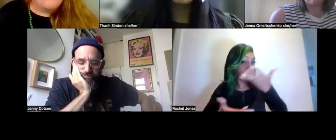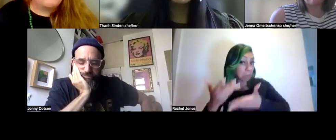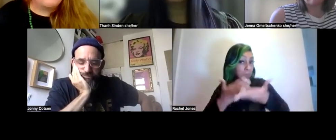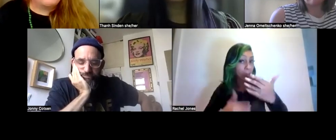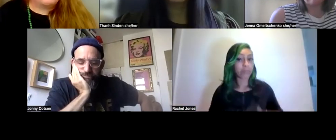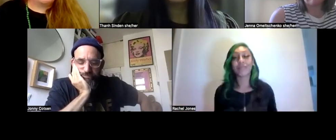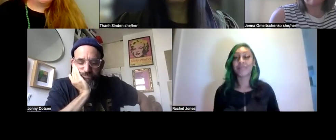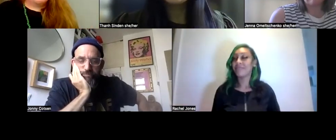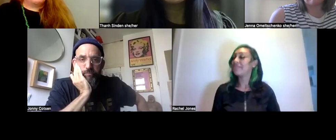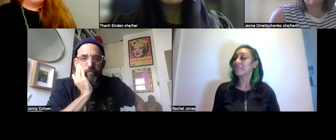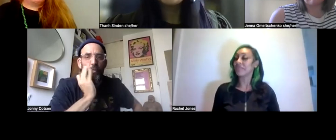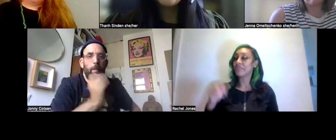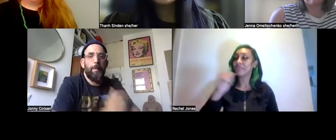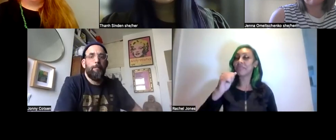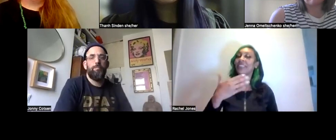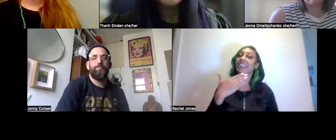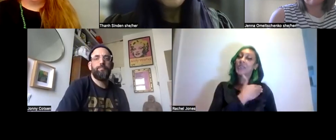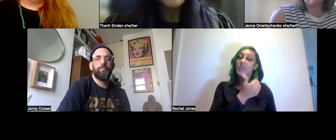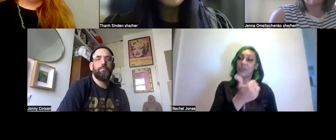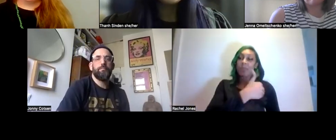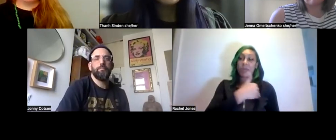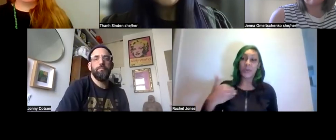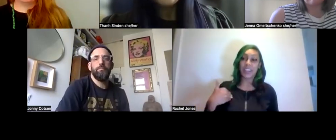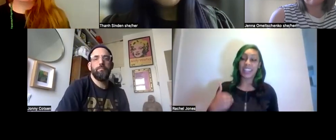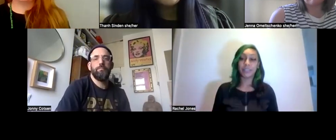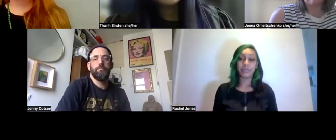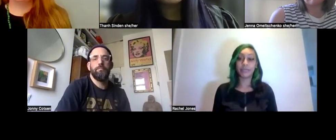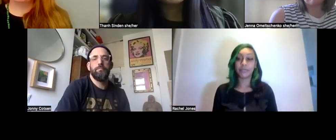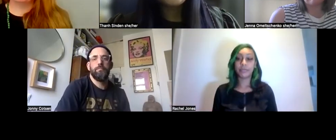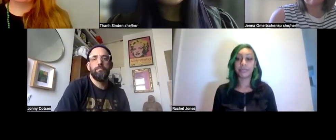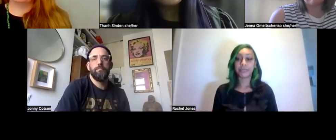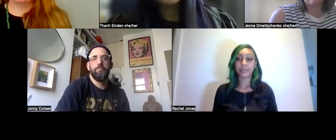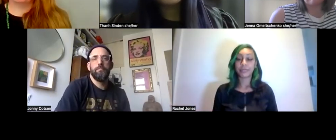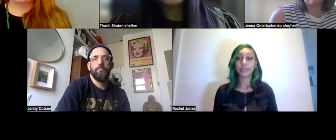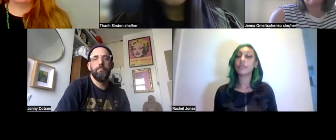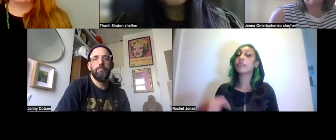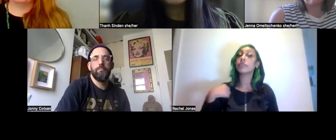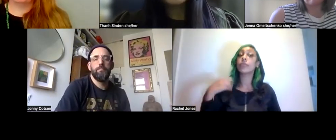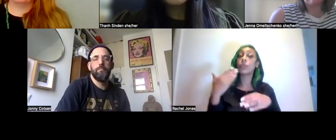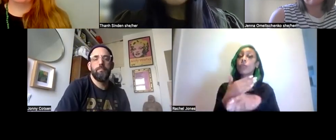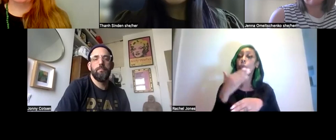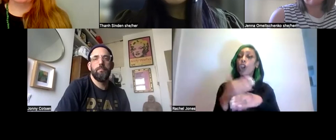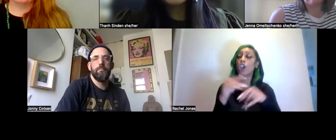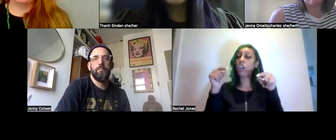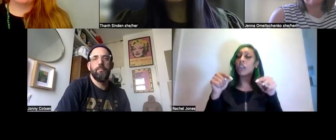sure. Thank you, Jodi. And morning, everyone. I, in the work that I